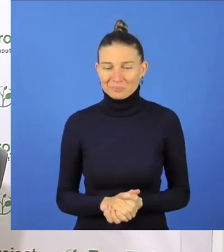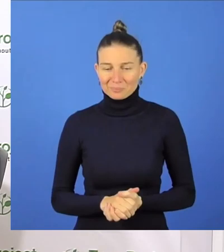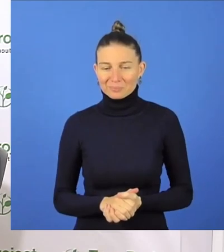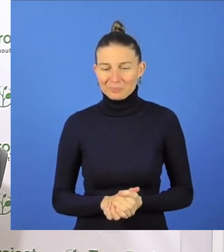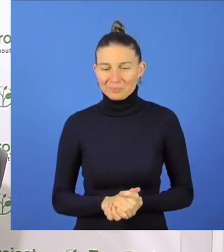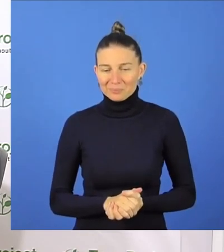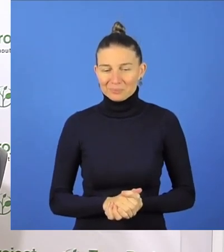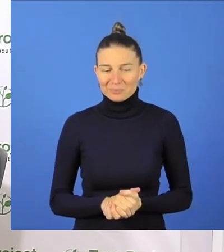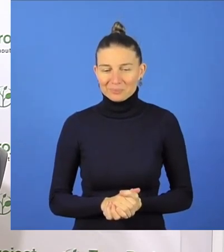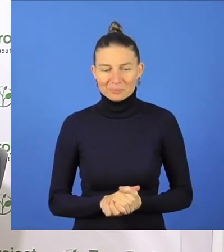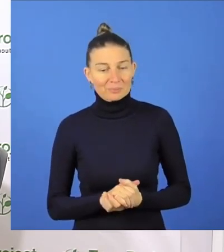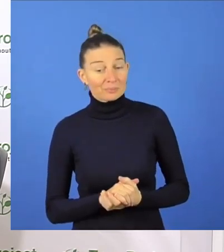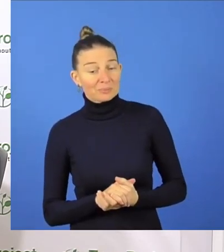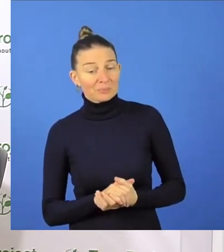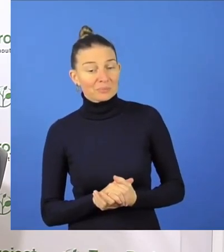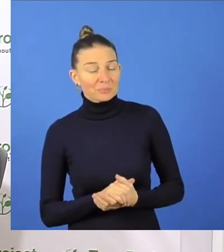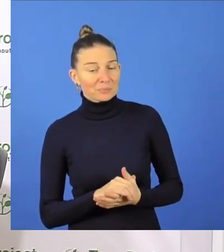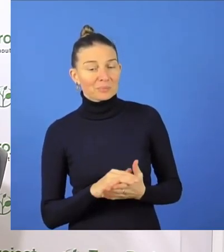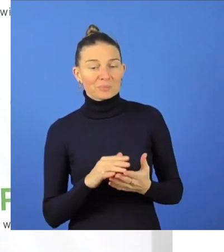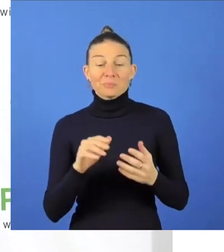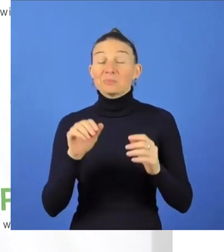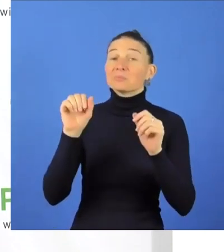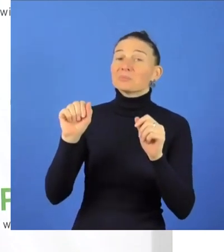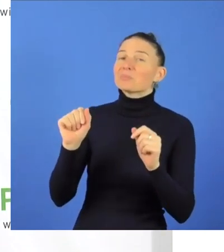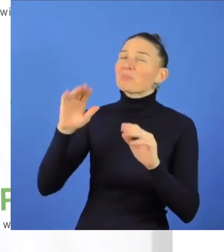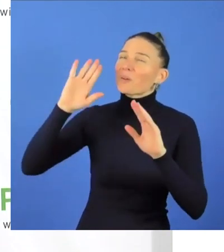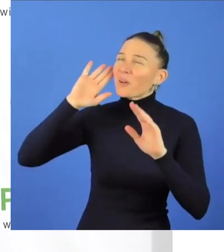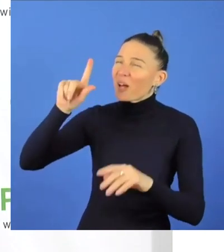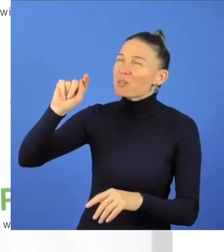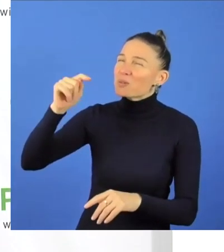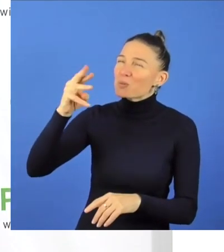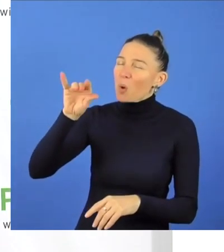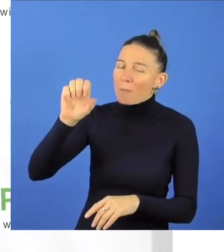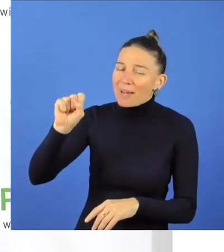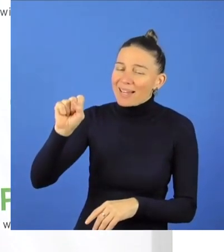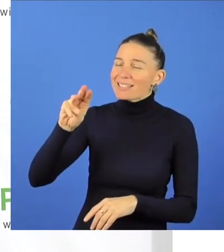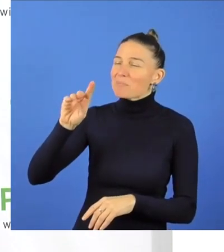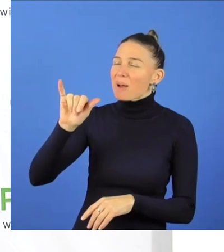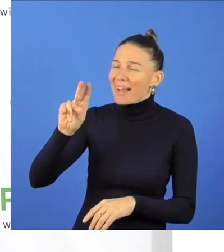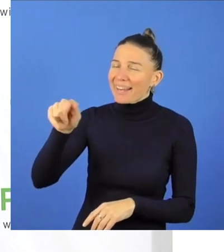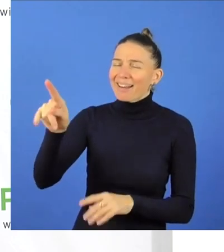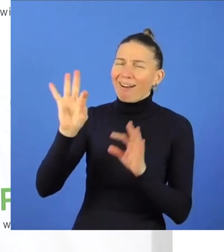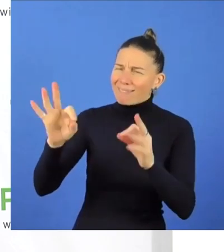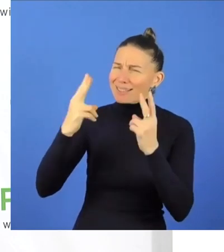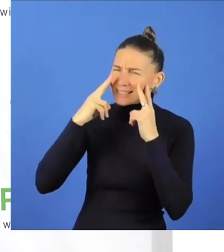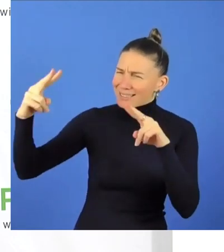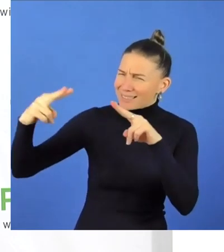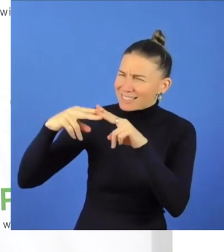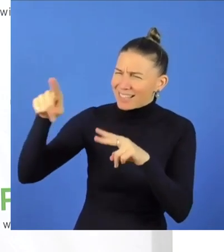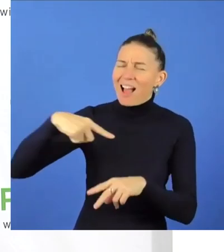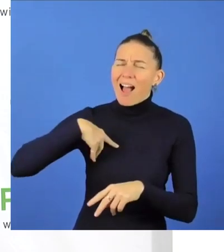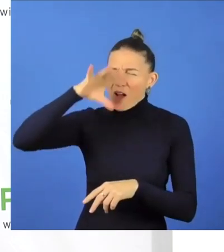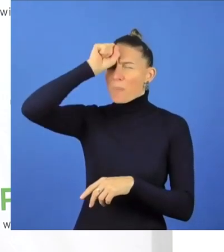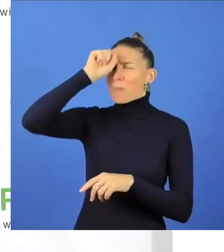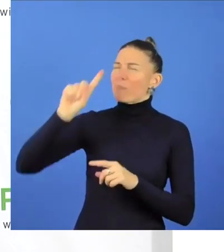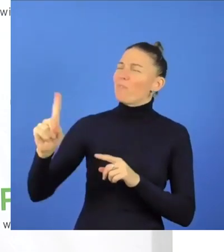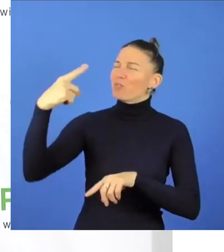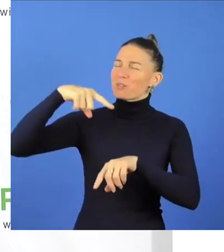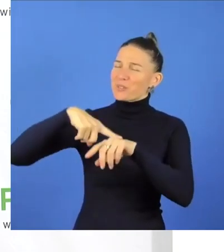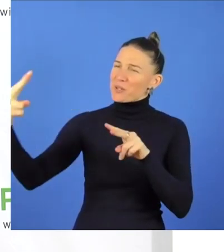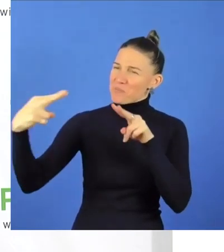do. Okay. Thomas and Marina, it's a great to see you here. And I remember our first meeting, it's just amazing,